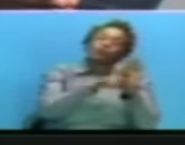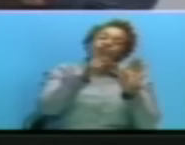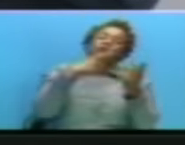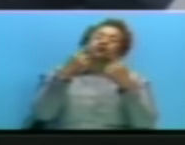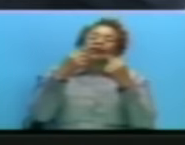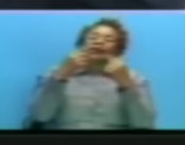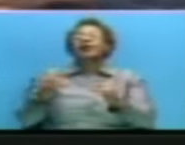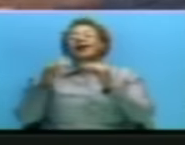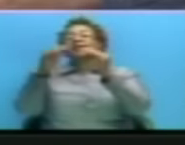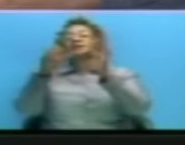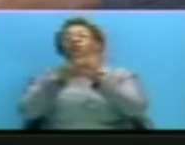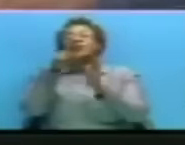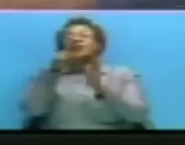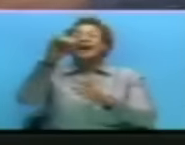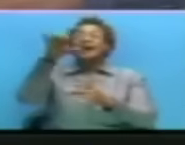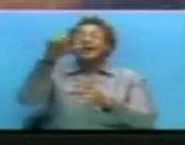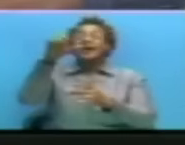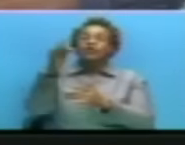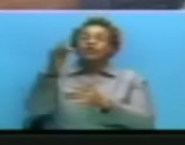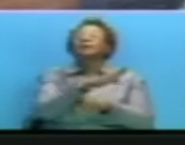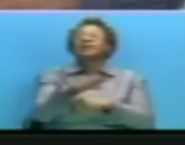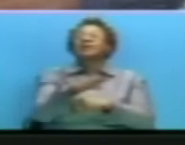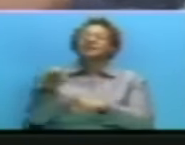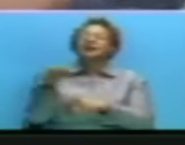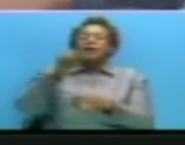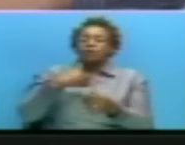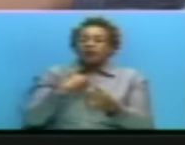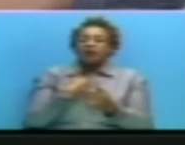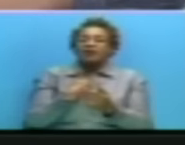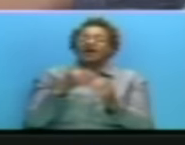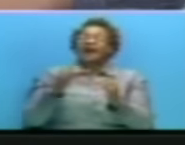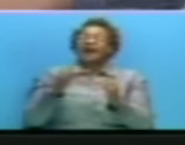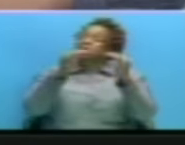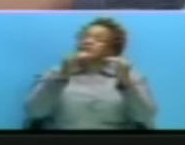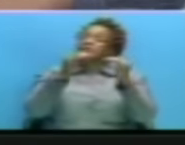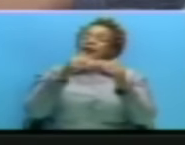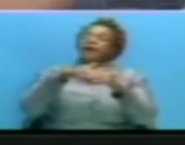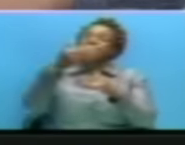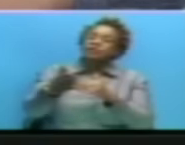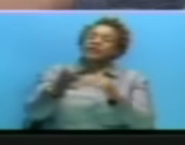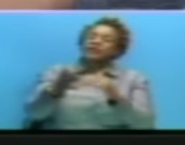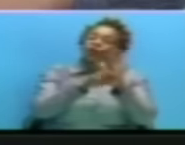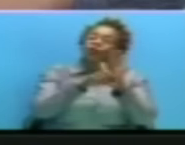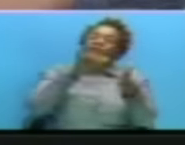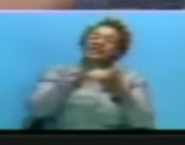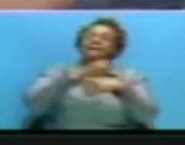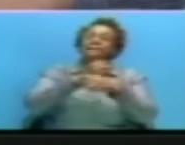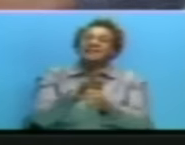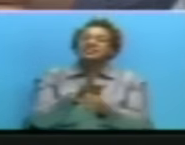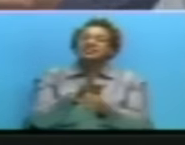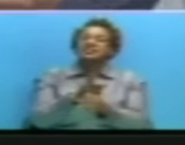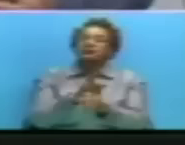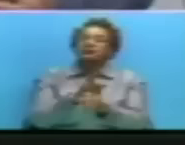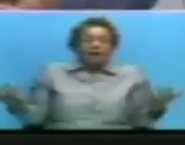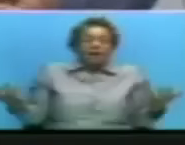is this is an act of parliament, right? Yeah. Can there be an enhancement of rules outside the law that made it? Yes, it can.